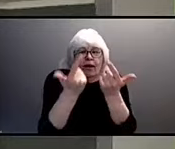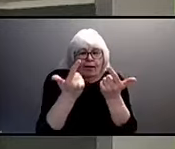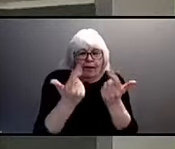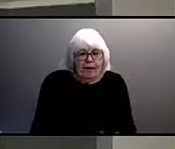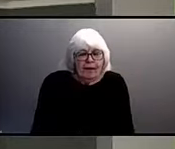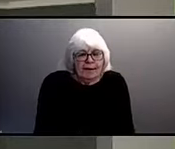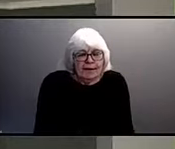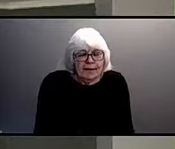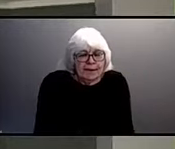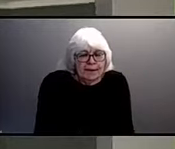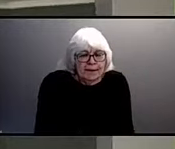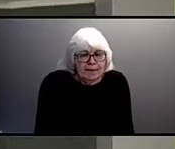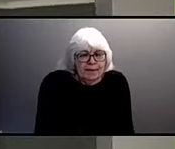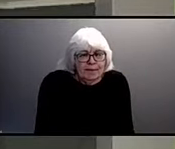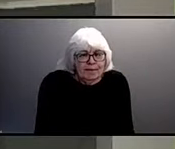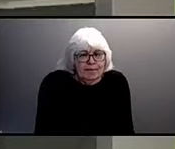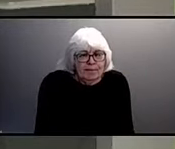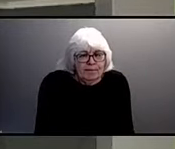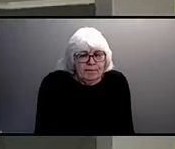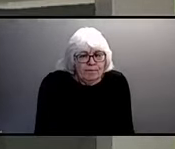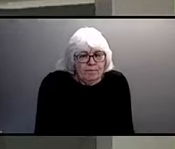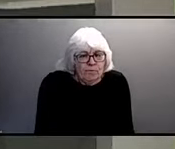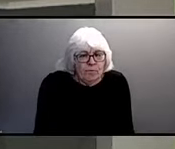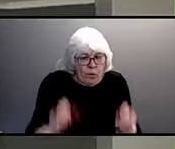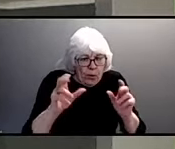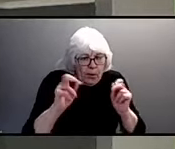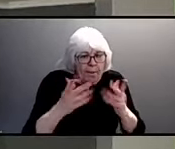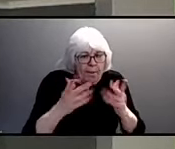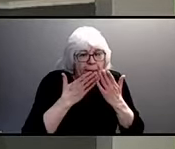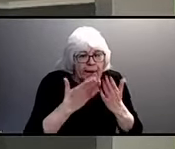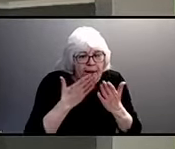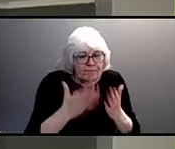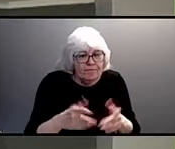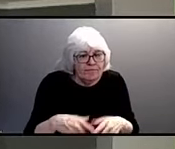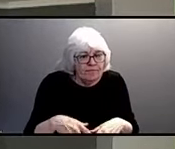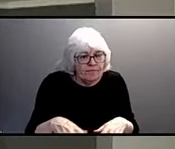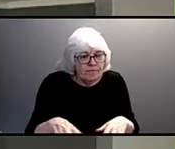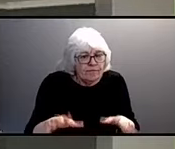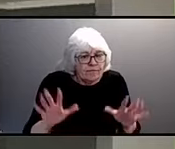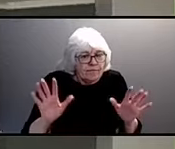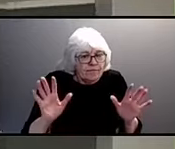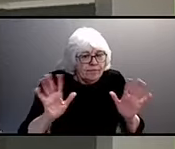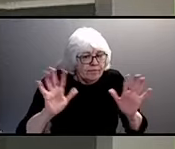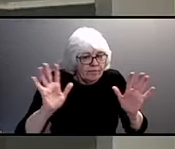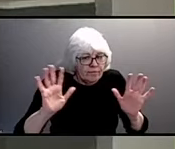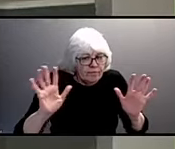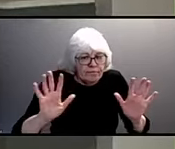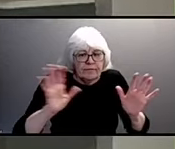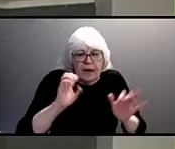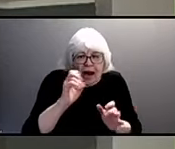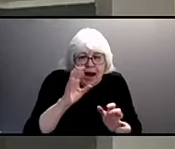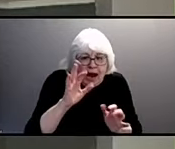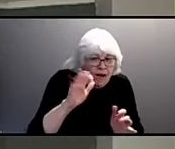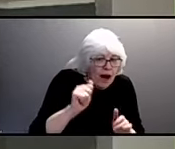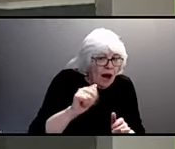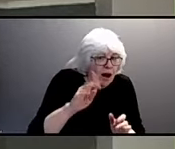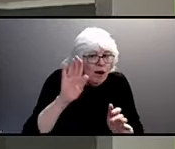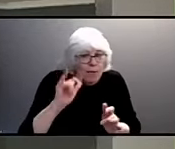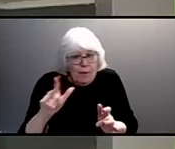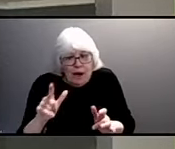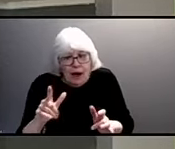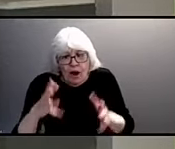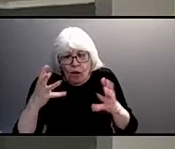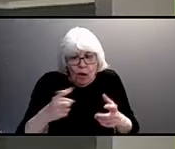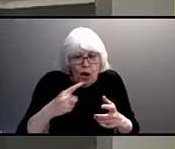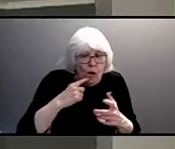Thank you very much, Chief. And I'm just checking with Erica and Bill, and to say that anybody who has had their house destroyed, to reiterate, they